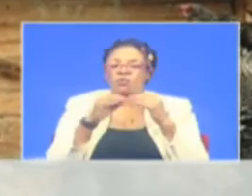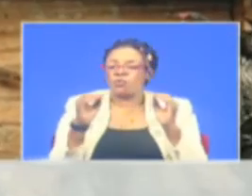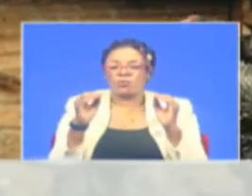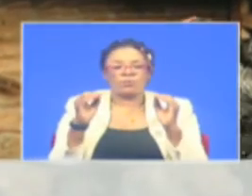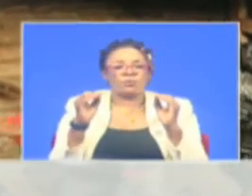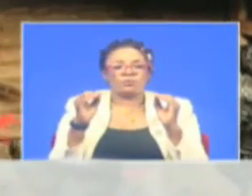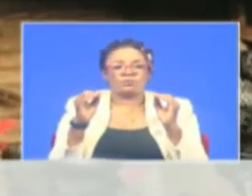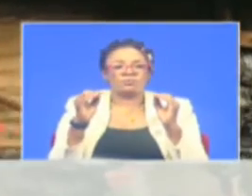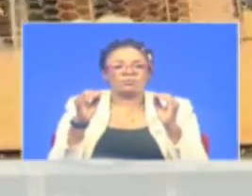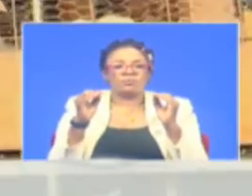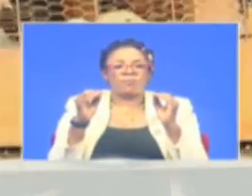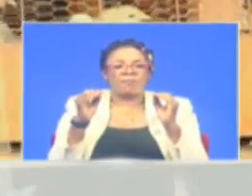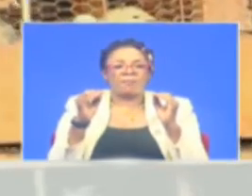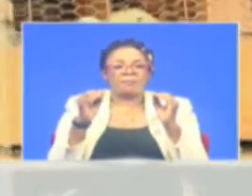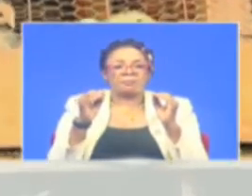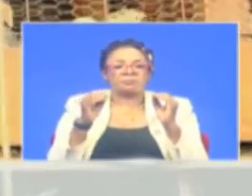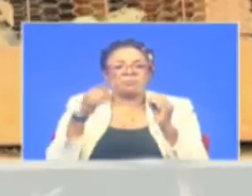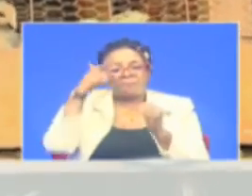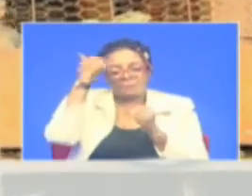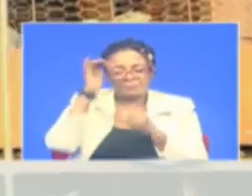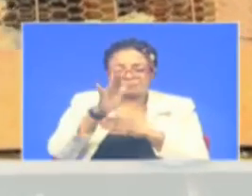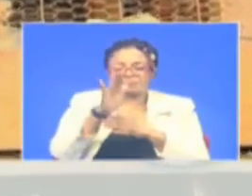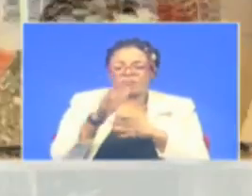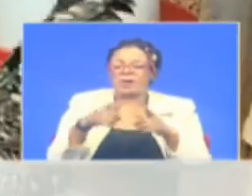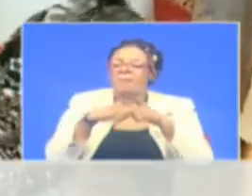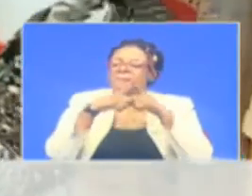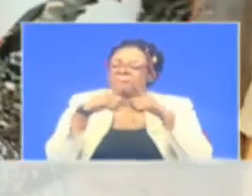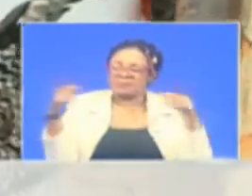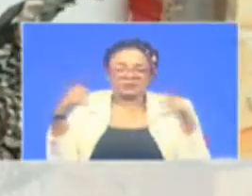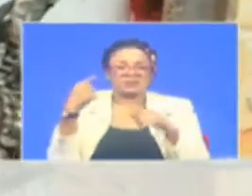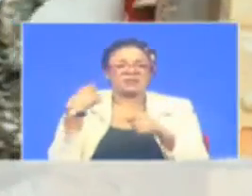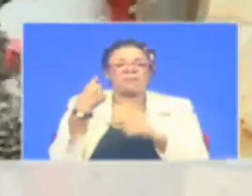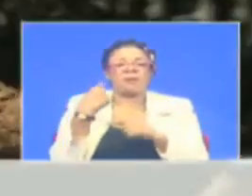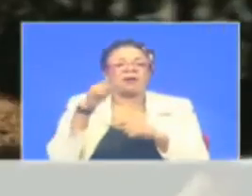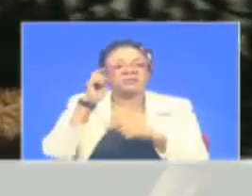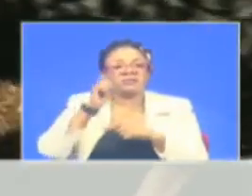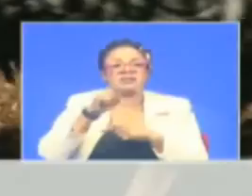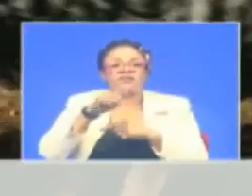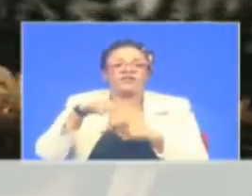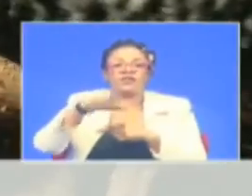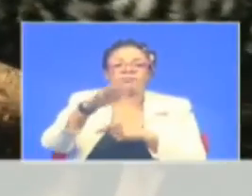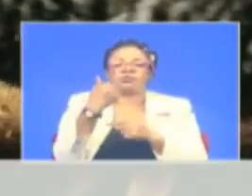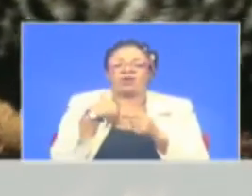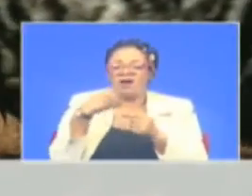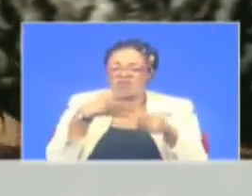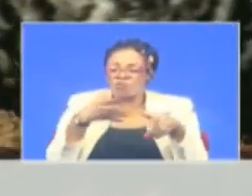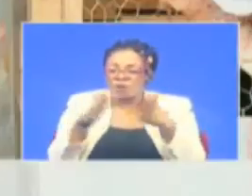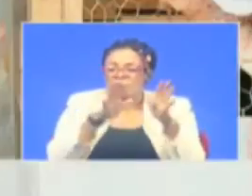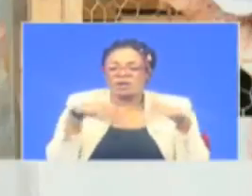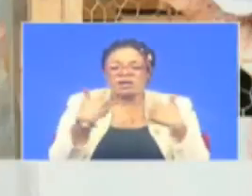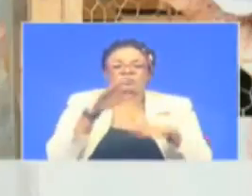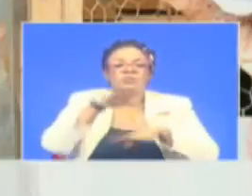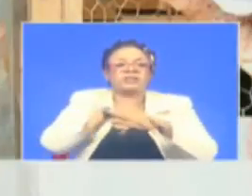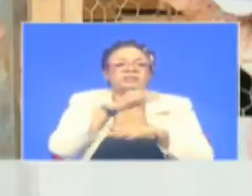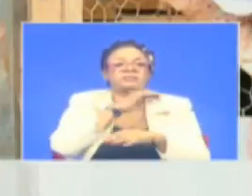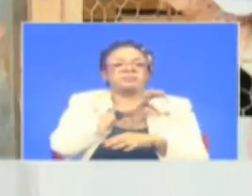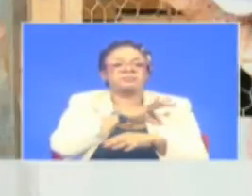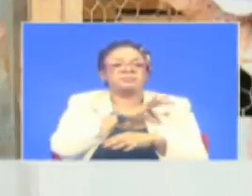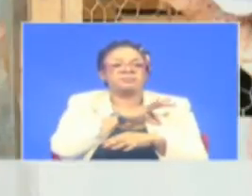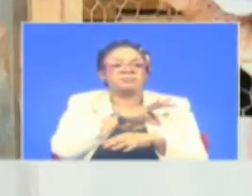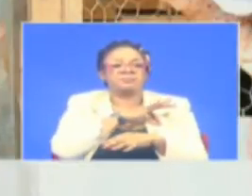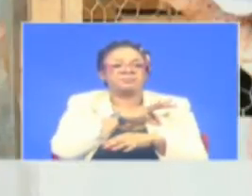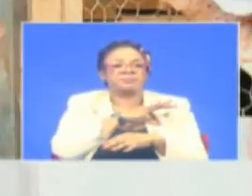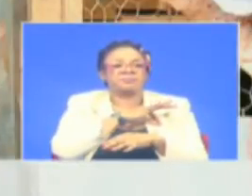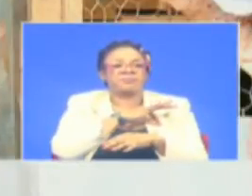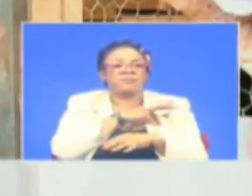Given that the youth form the biggest demographic in Kenya, there is need for them to employ innovative ways to generate income. We started with training.